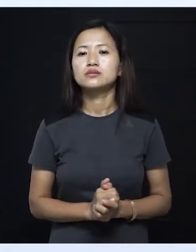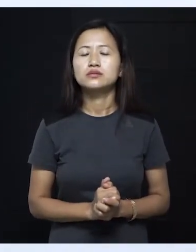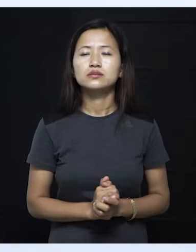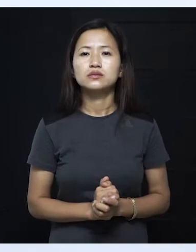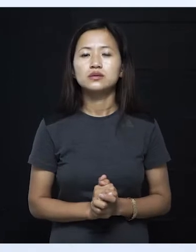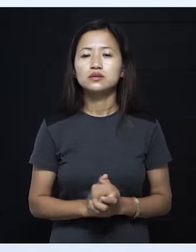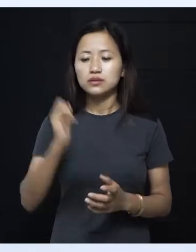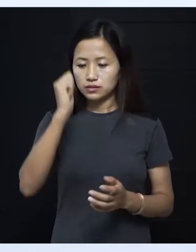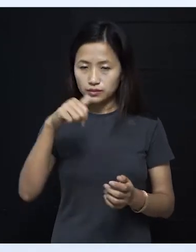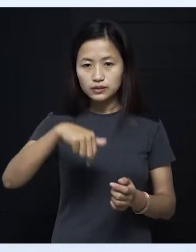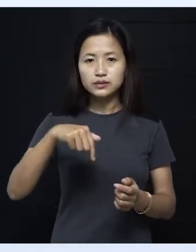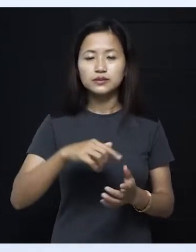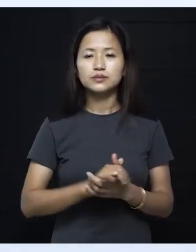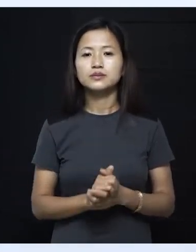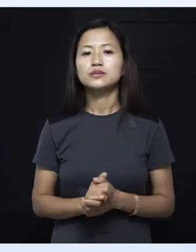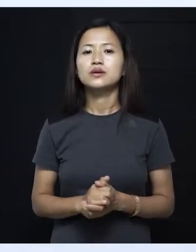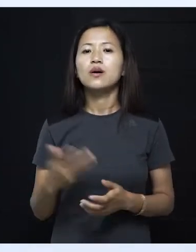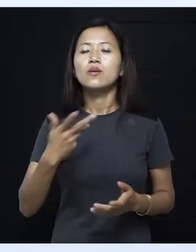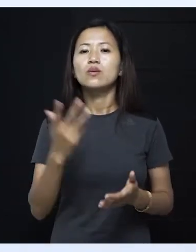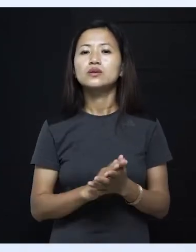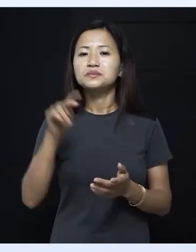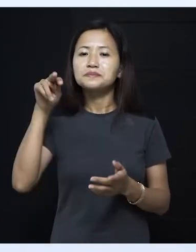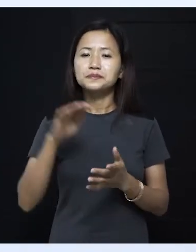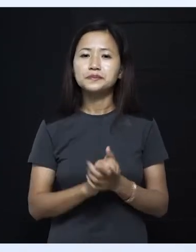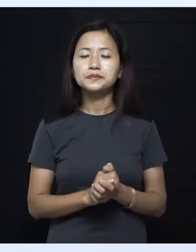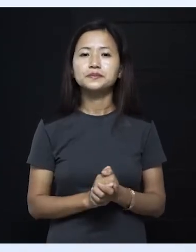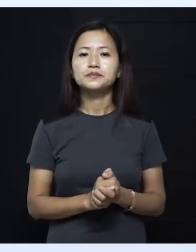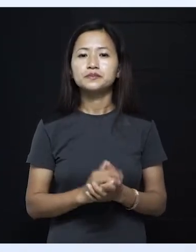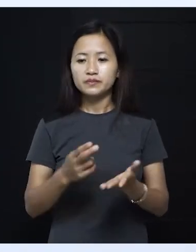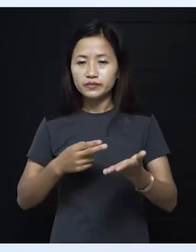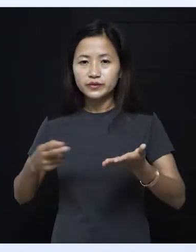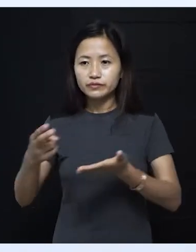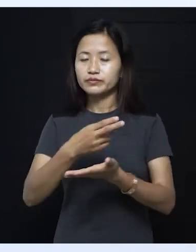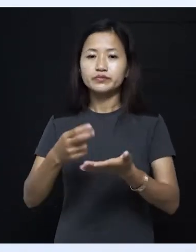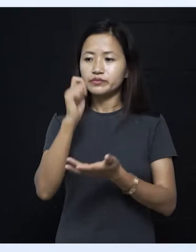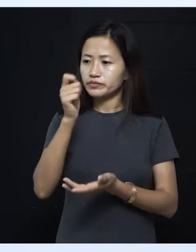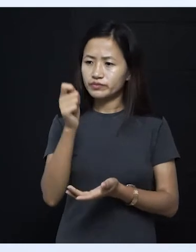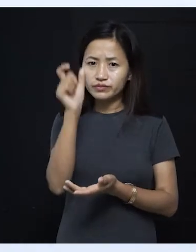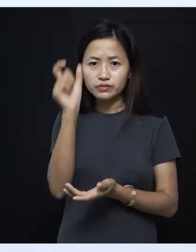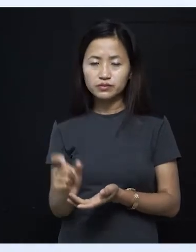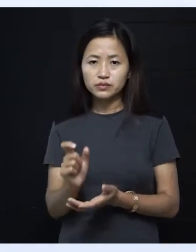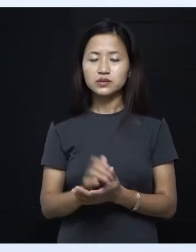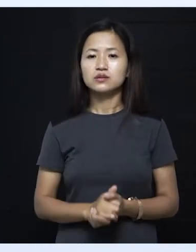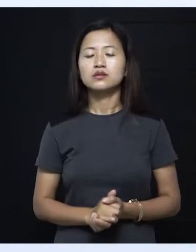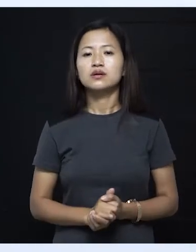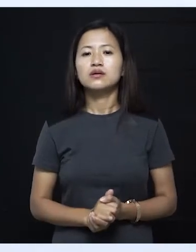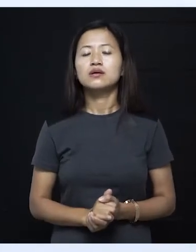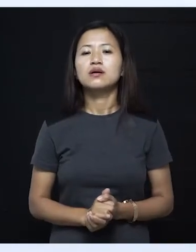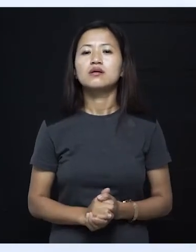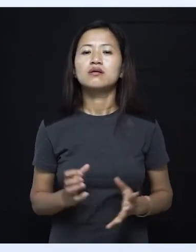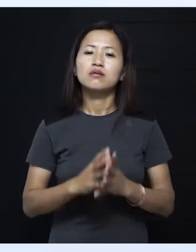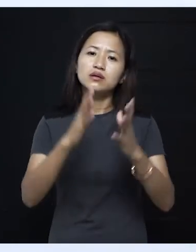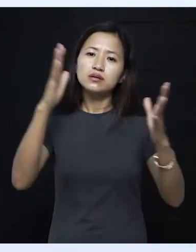agriculture, okay. So here, what we meant is, okay, the farmers, when we talk about Green Revolution,